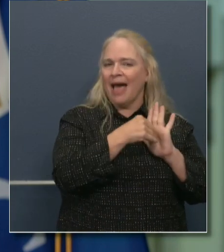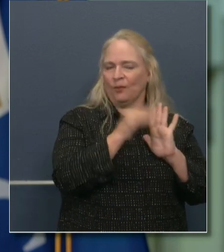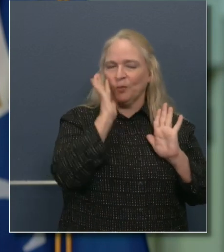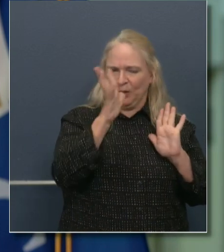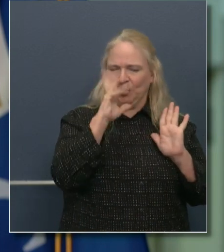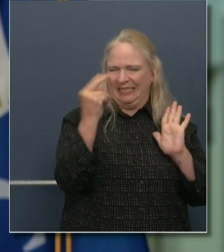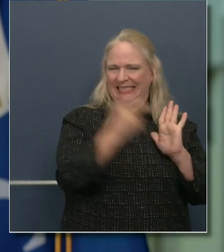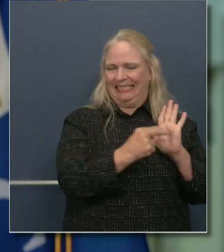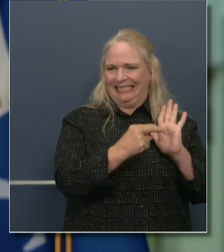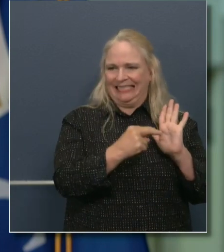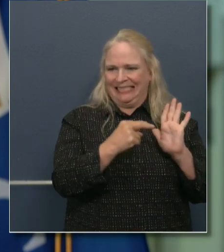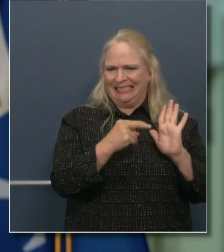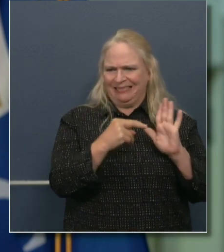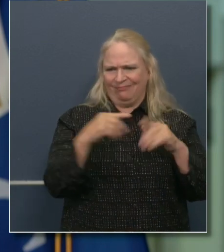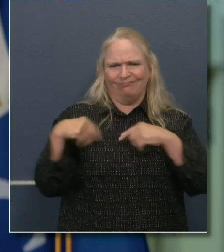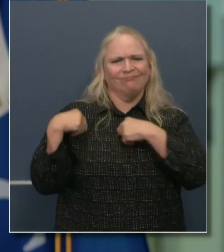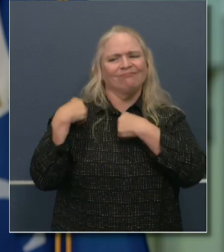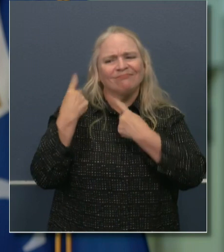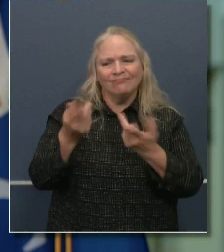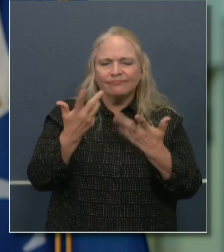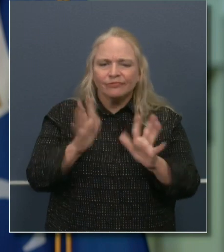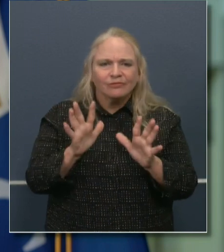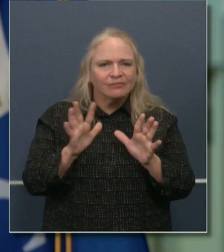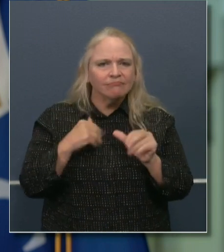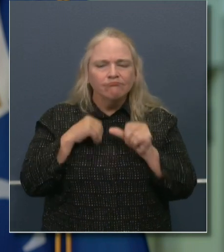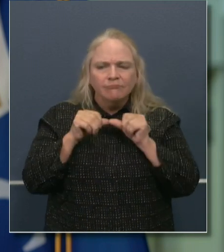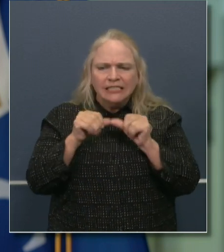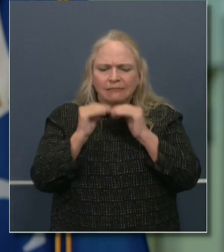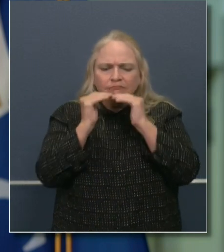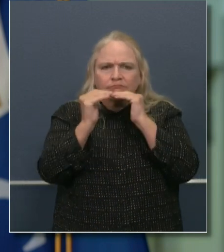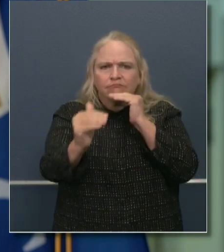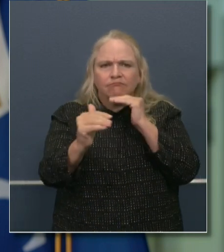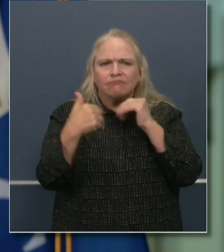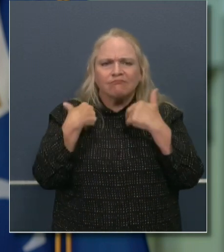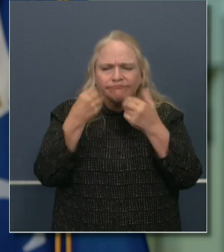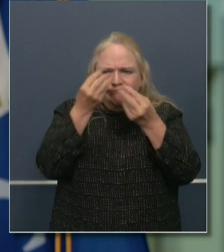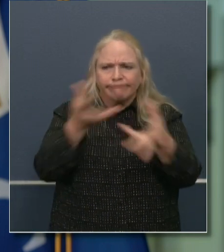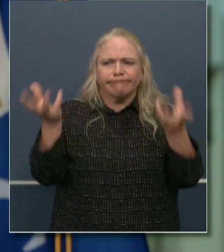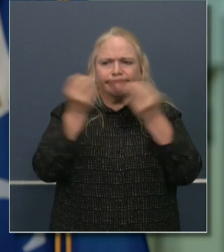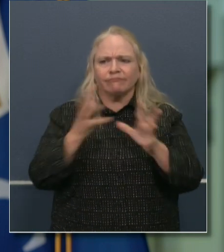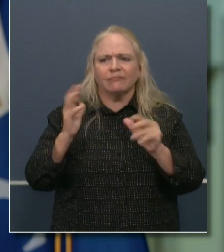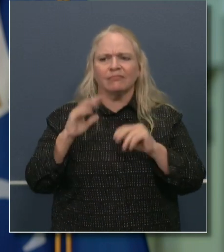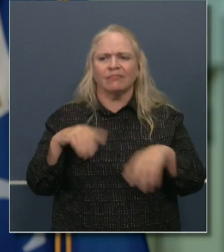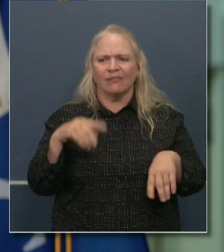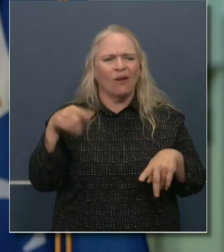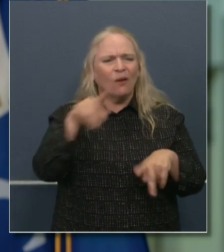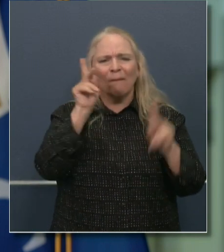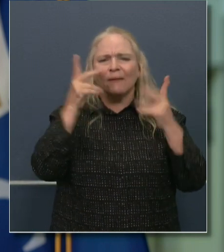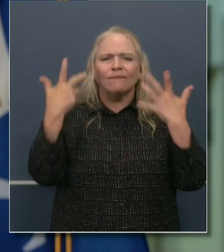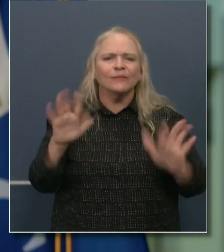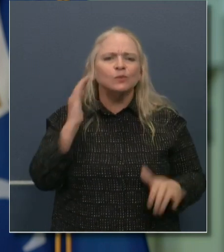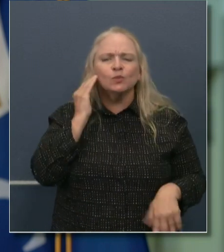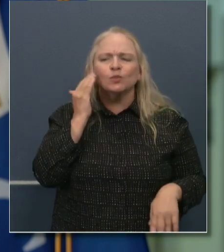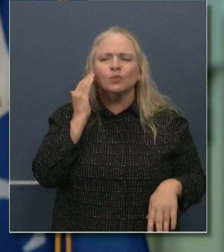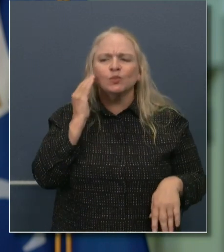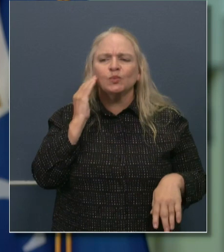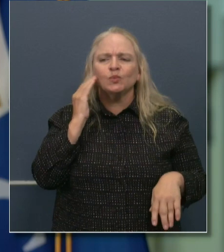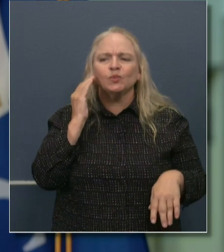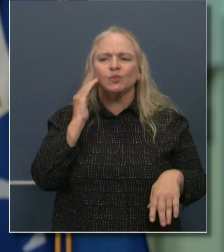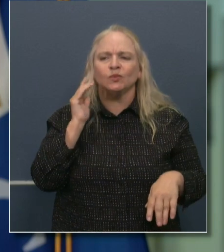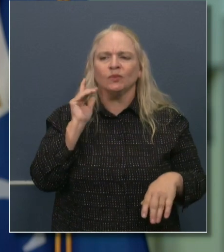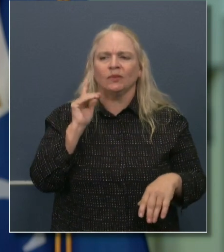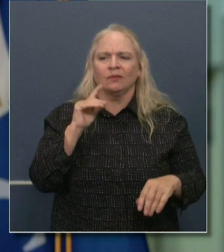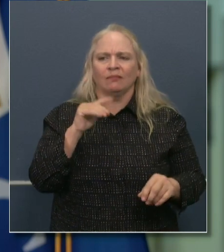consistent. You're well familiar with it. I think the public is as well, as it relates to an attestation process. The